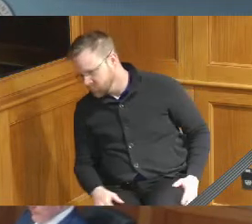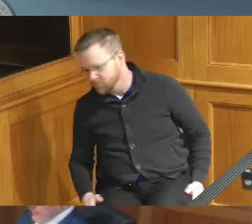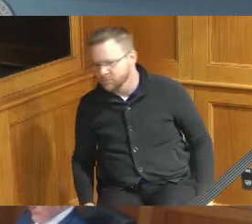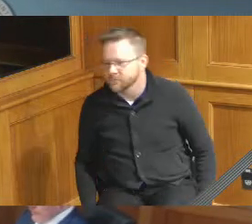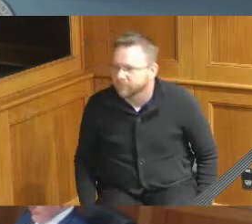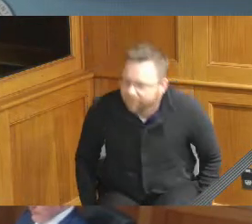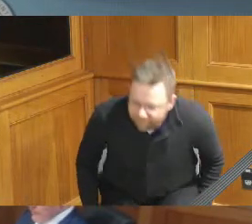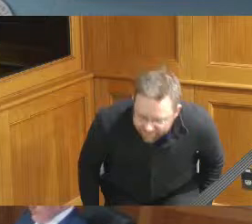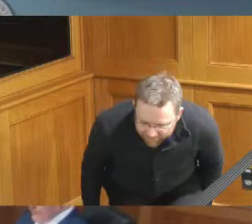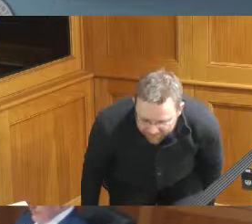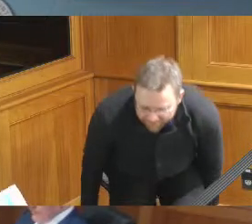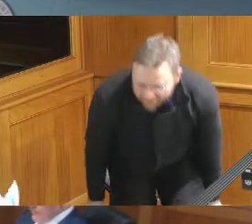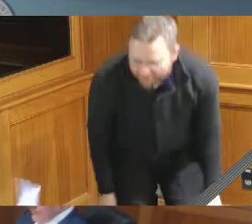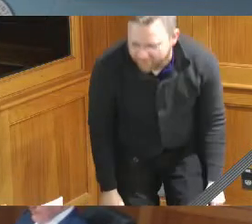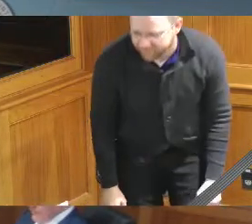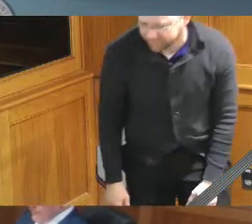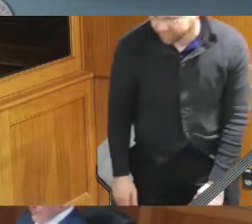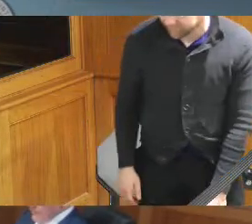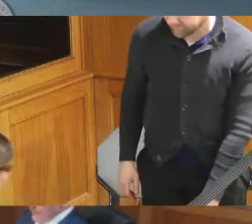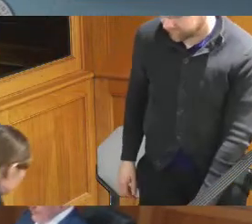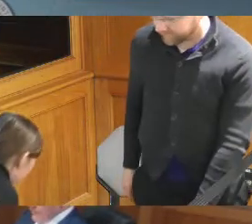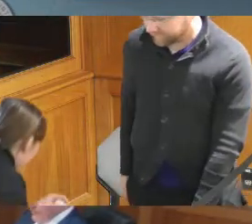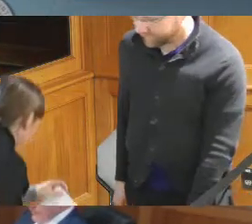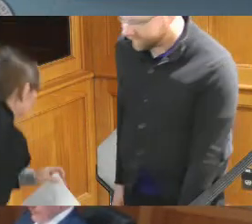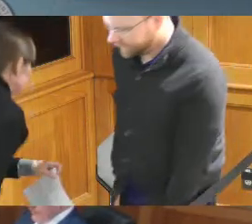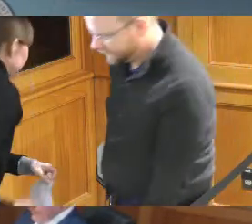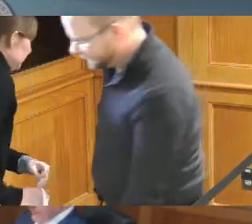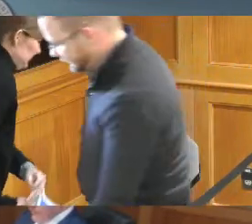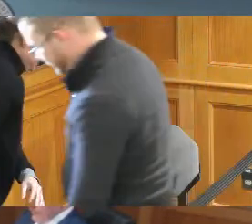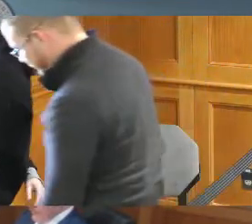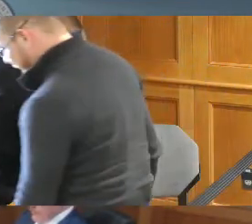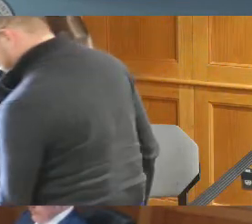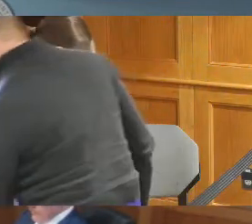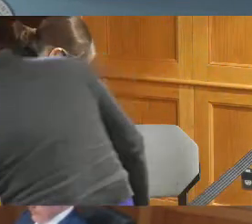There you go. Trying to hide.